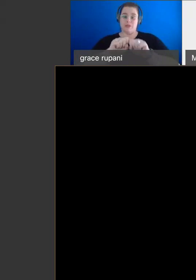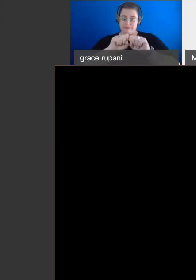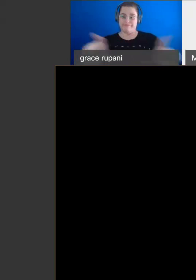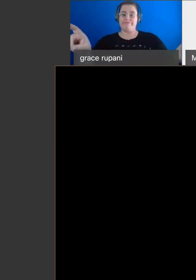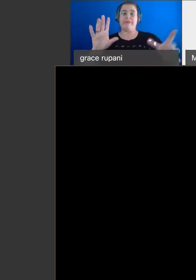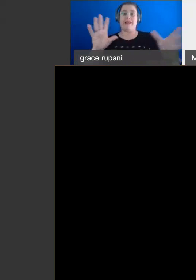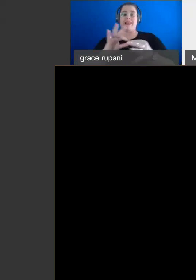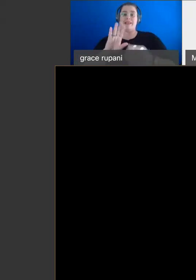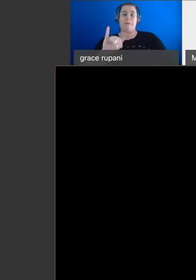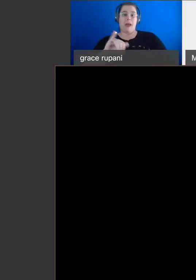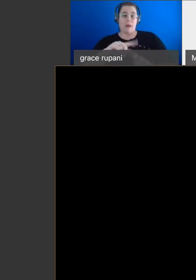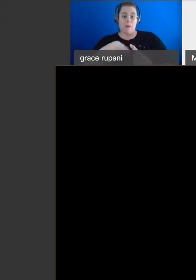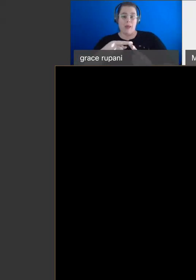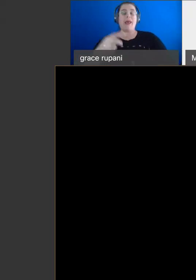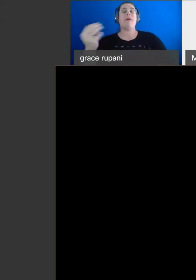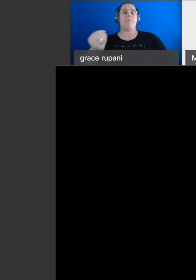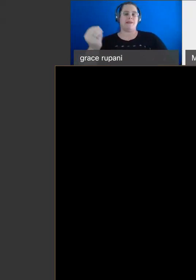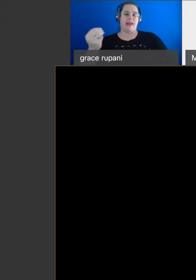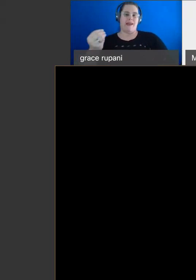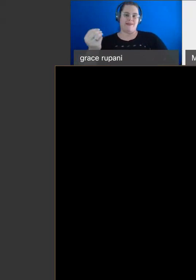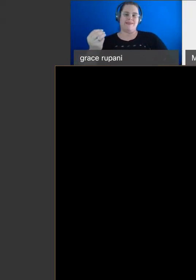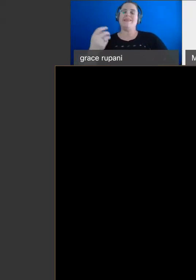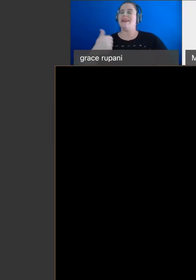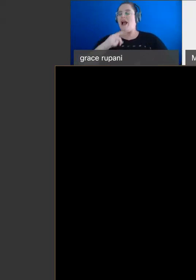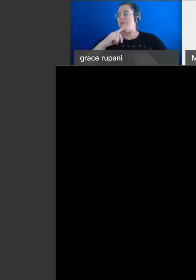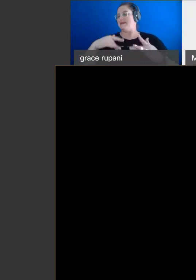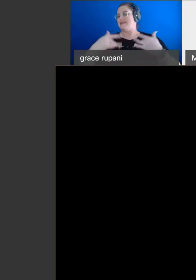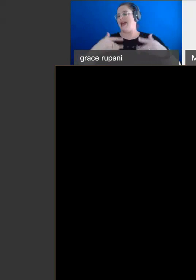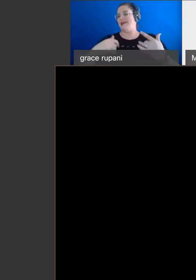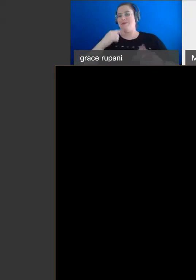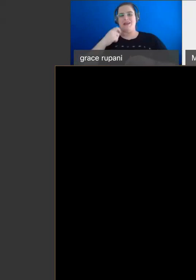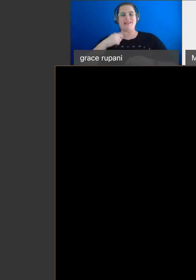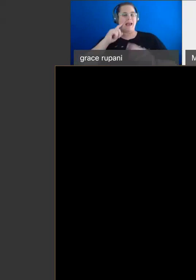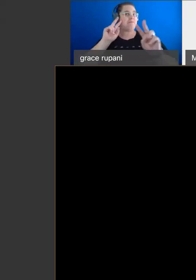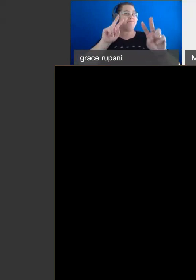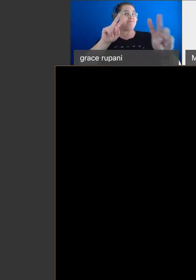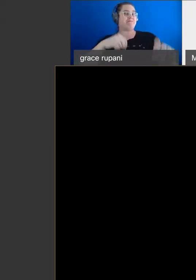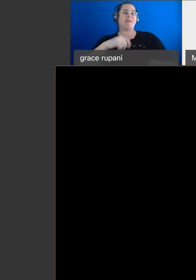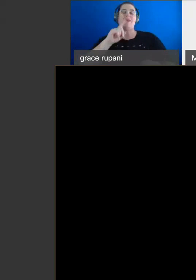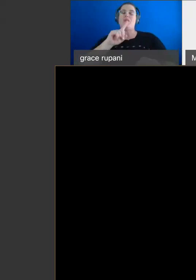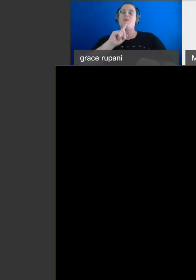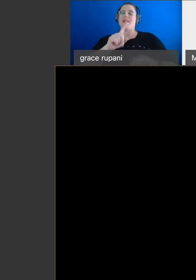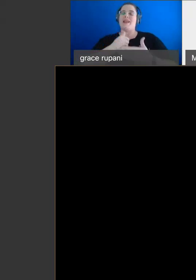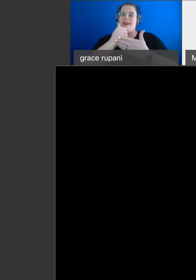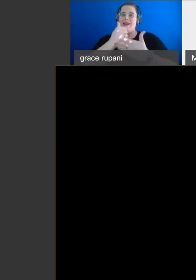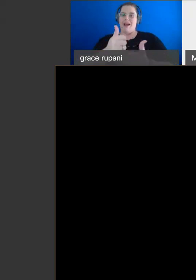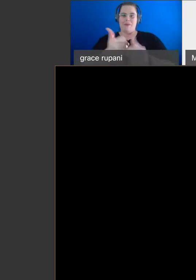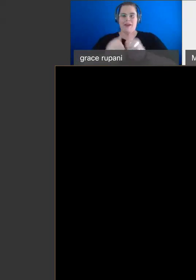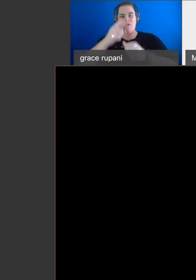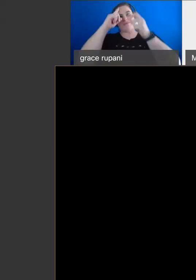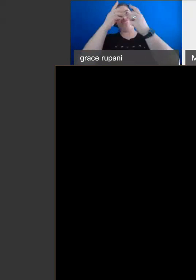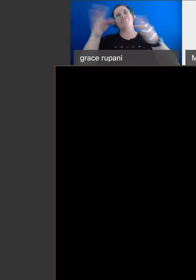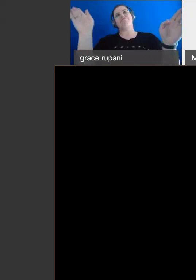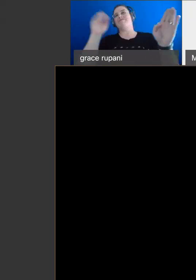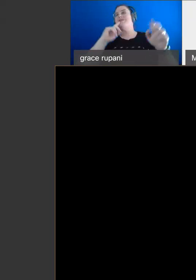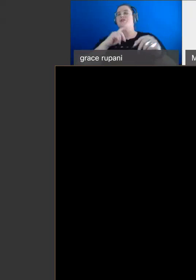really excited about this, as I think it really will open our minds on the possibilities that are out there to really support someone and